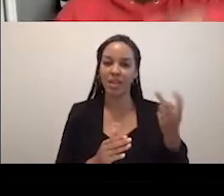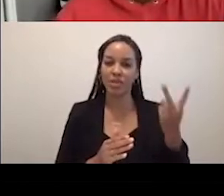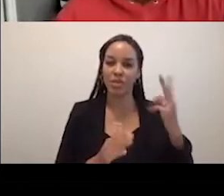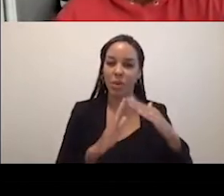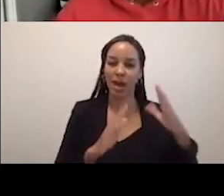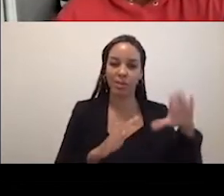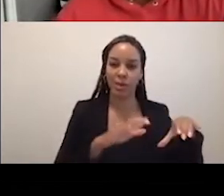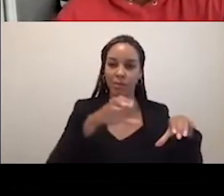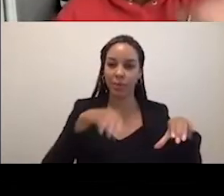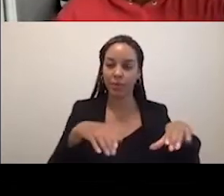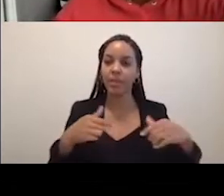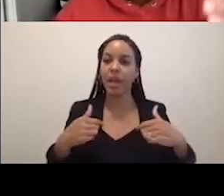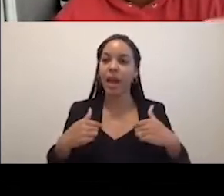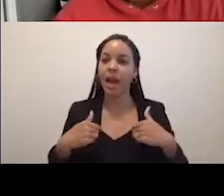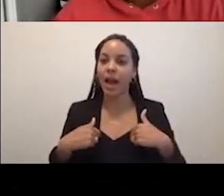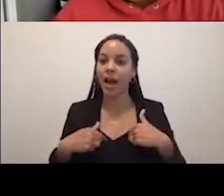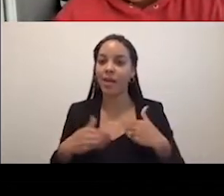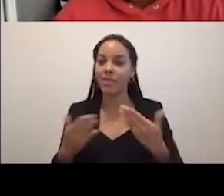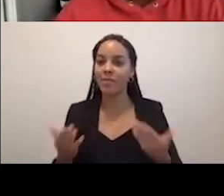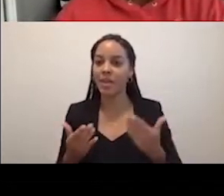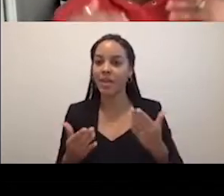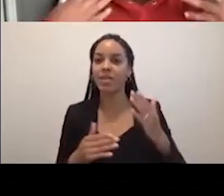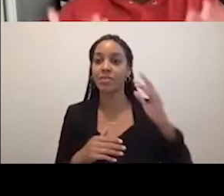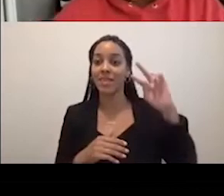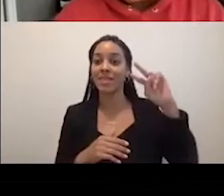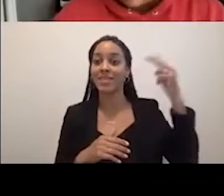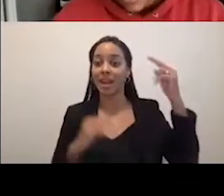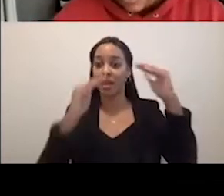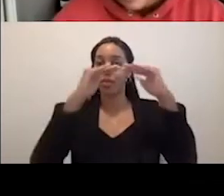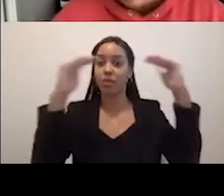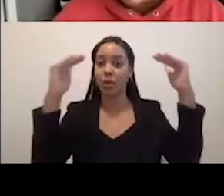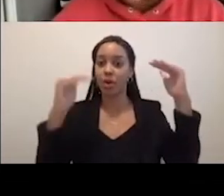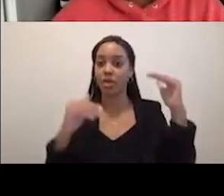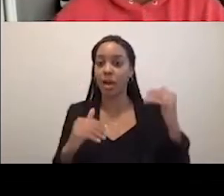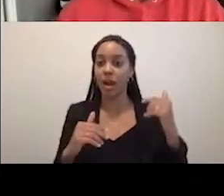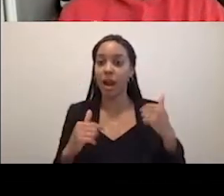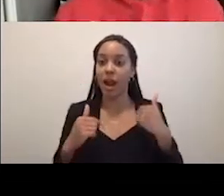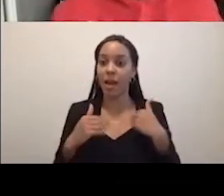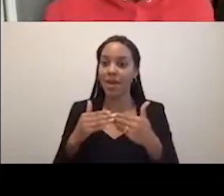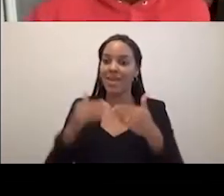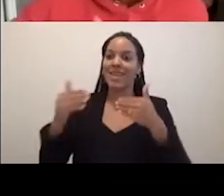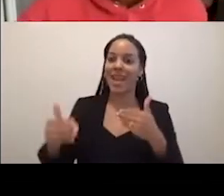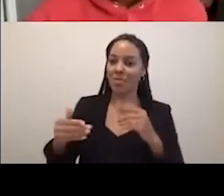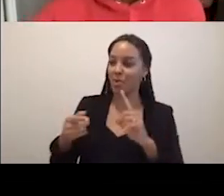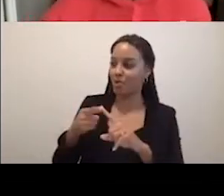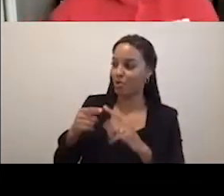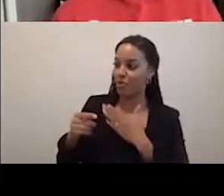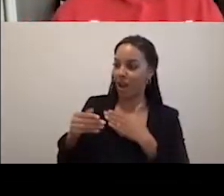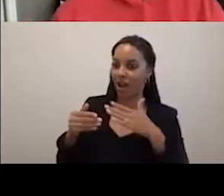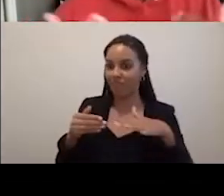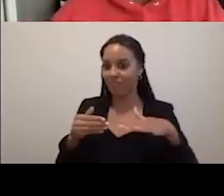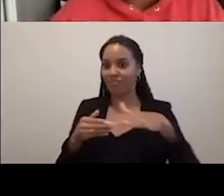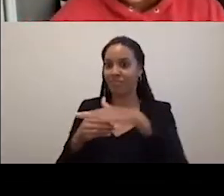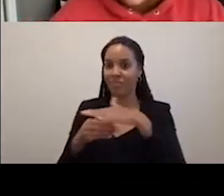I'm in Atoncic right now. I live on the second floor. So I am a neighbor to my neighbors, as well as a host and